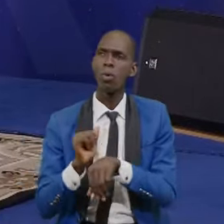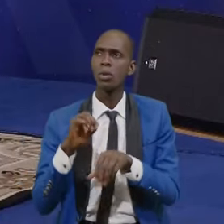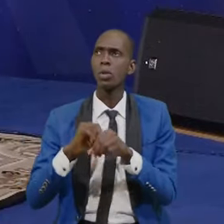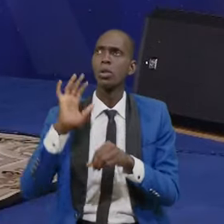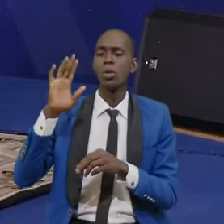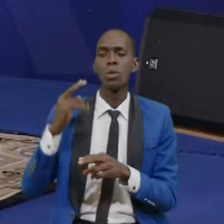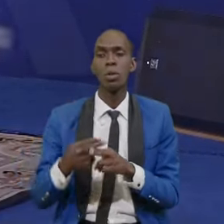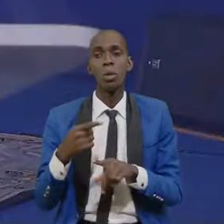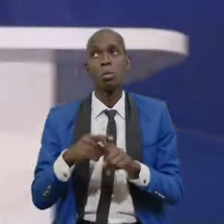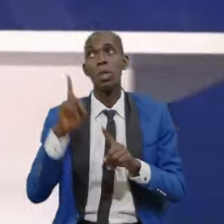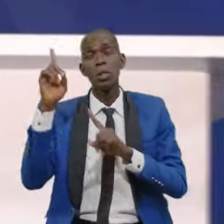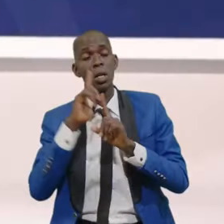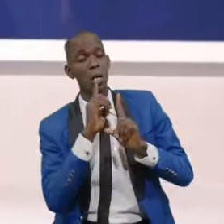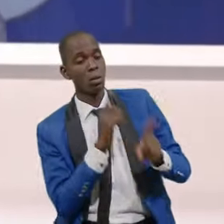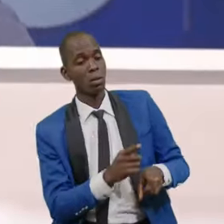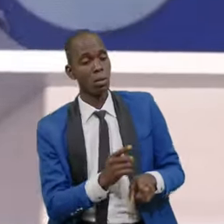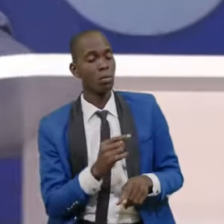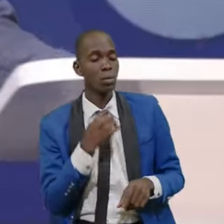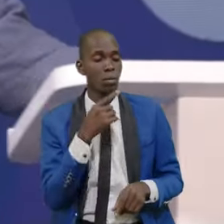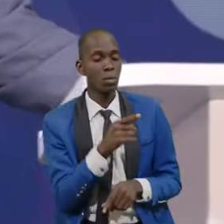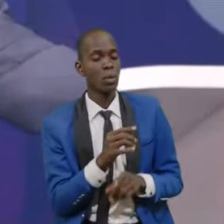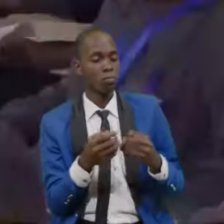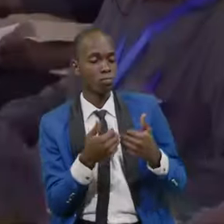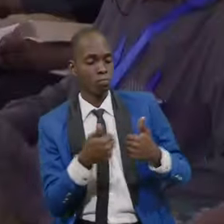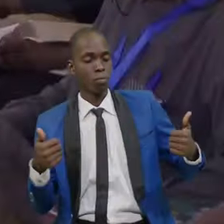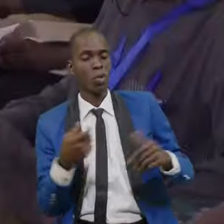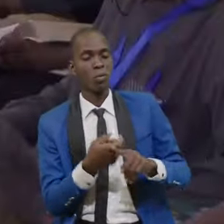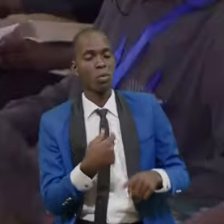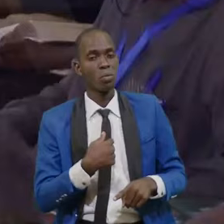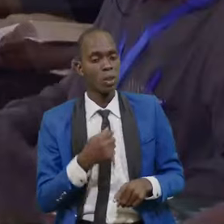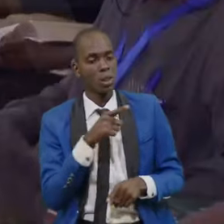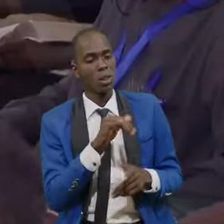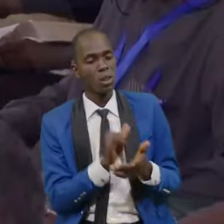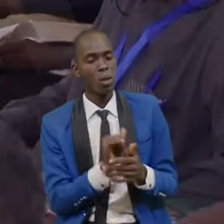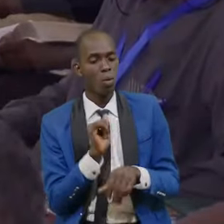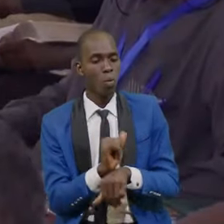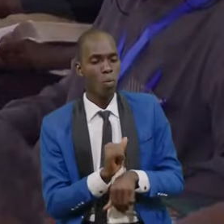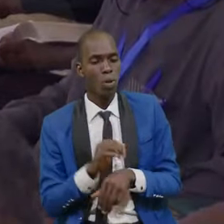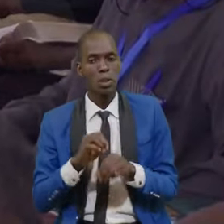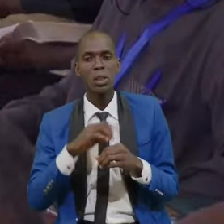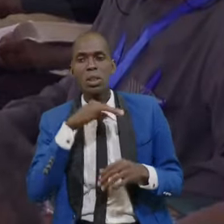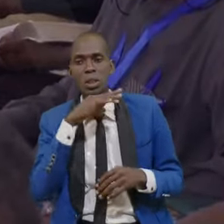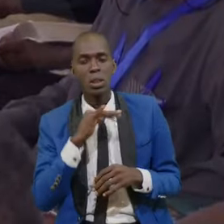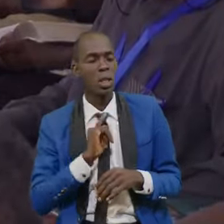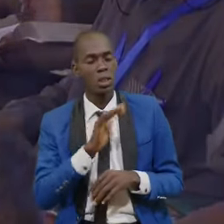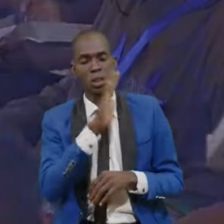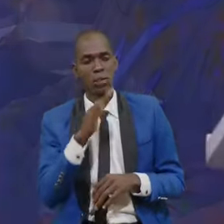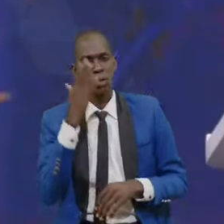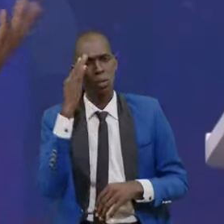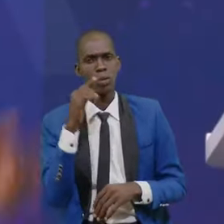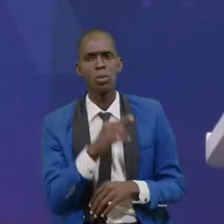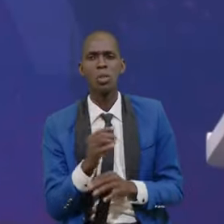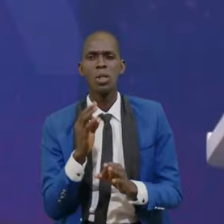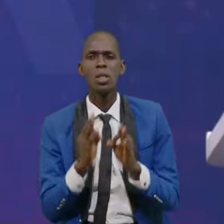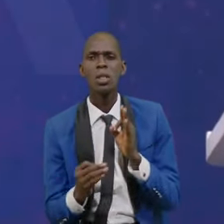them, depart from me, ye that walk iniquity, I never knew you. If we're going to serve the